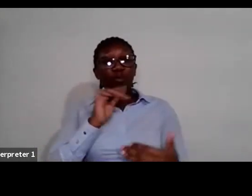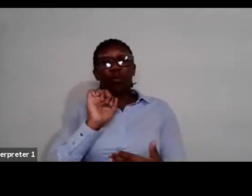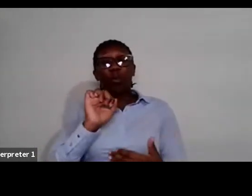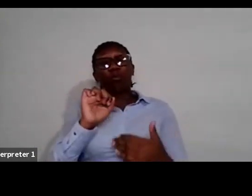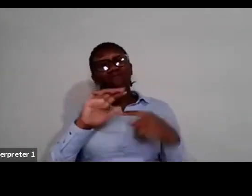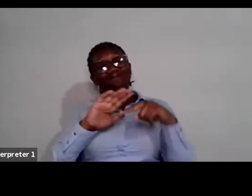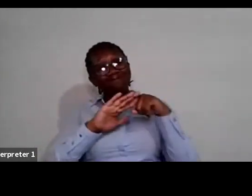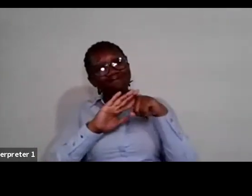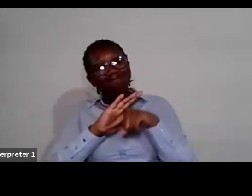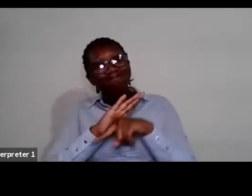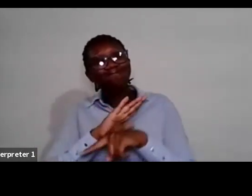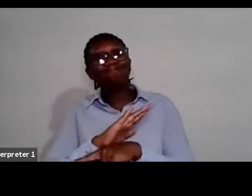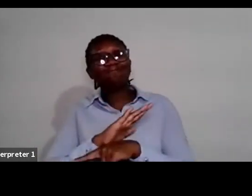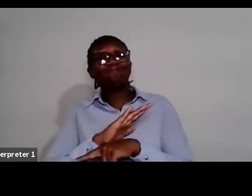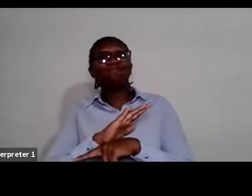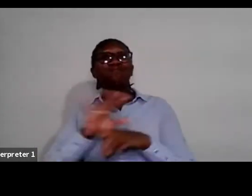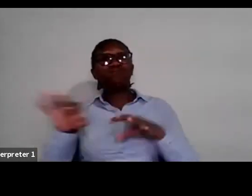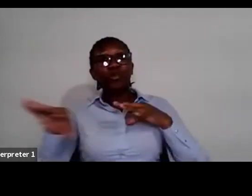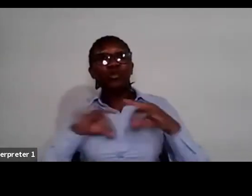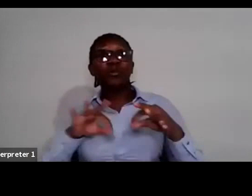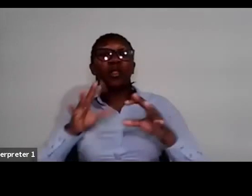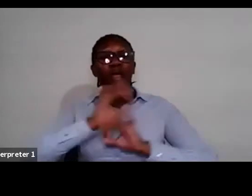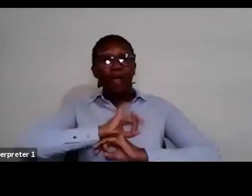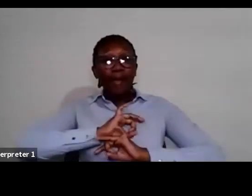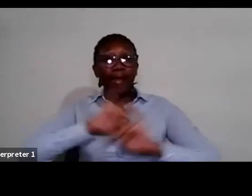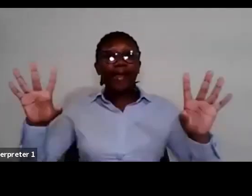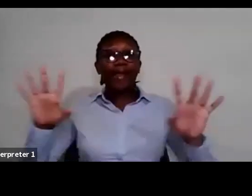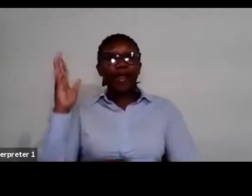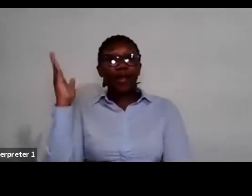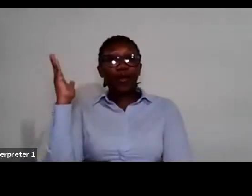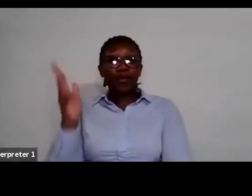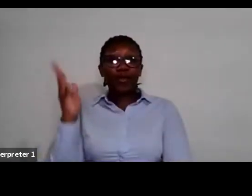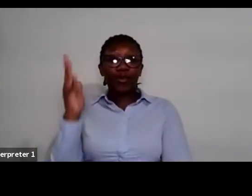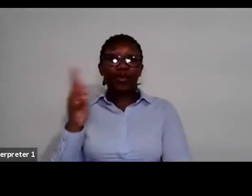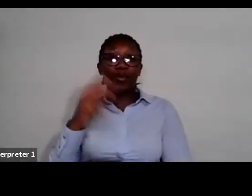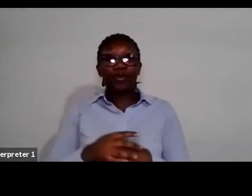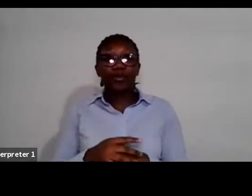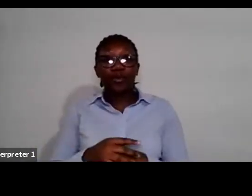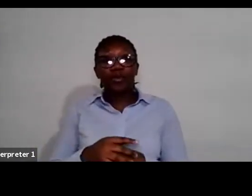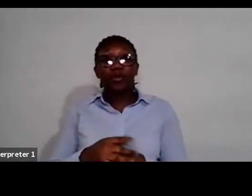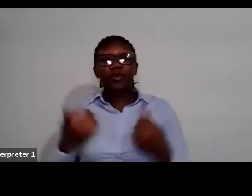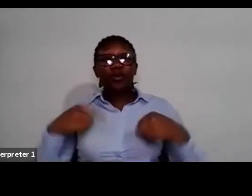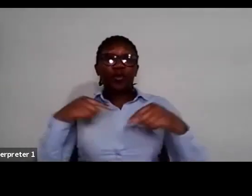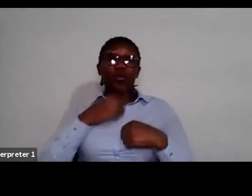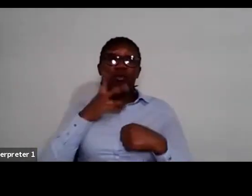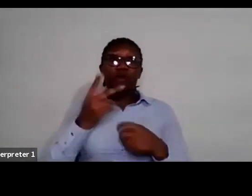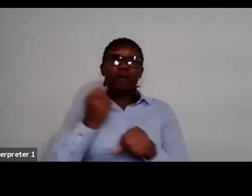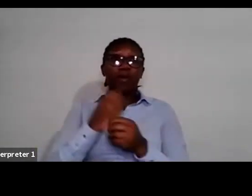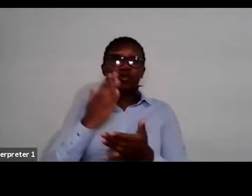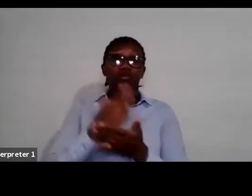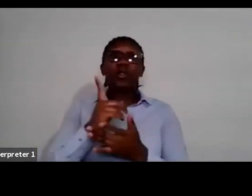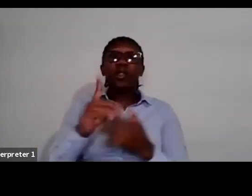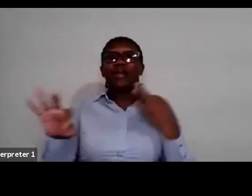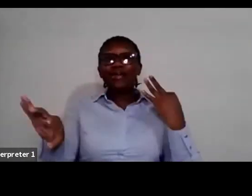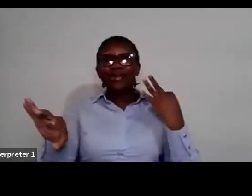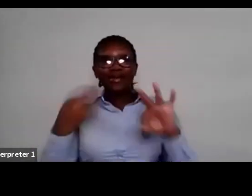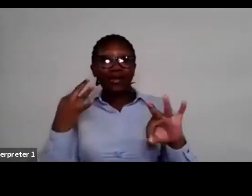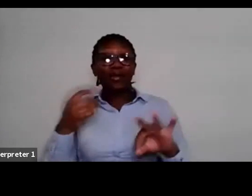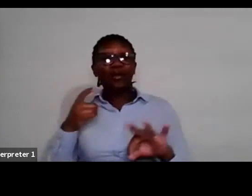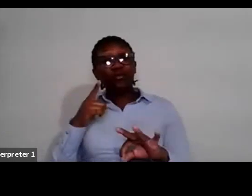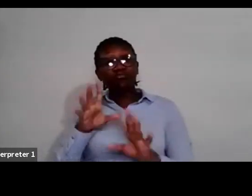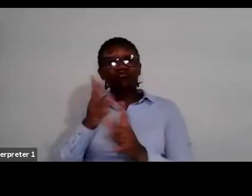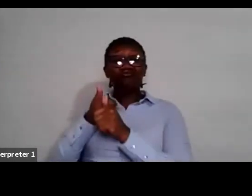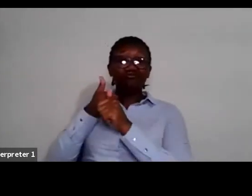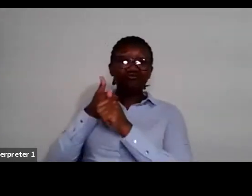presentation. Ladies and gentlemen, we are committed to make it easy and simple to you to comply with all the